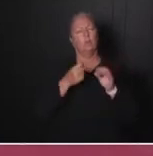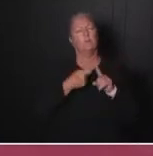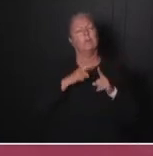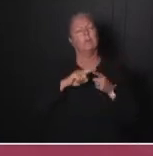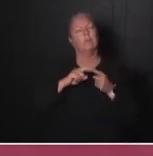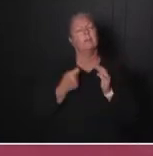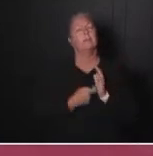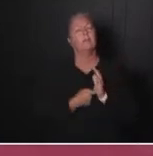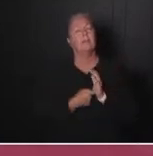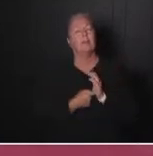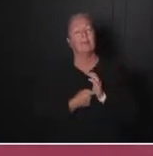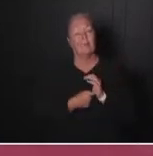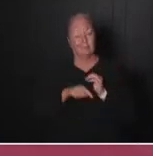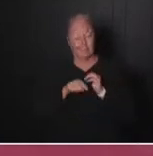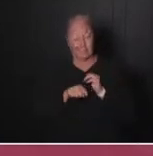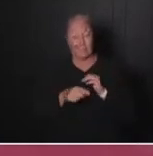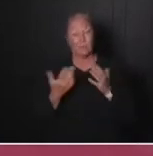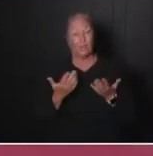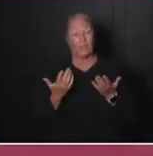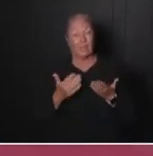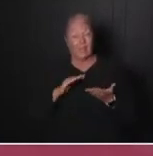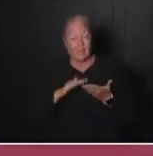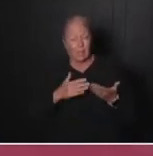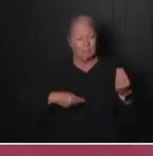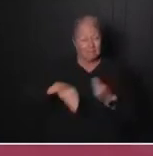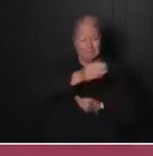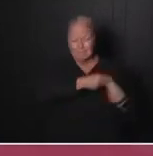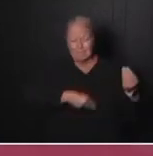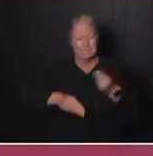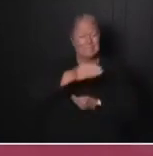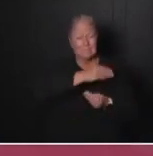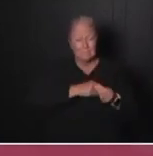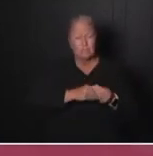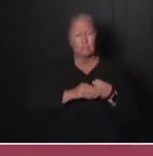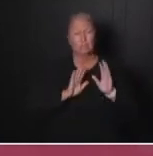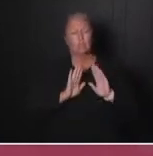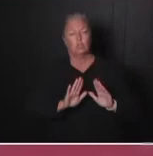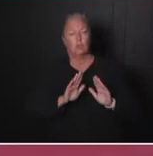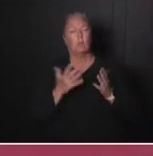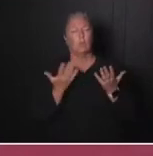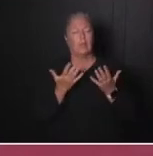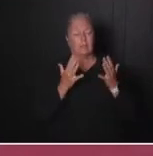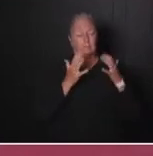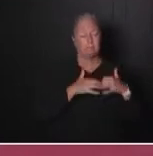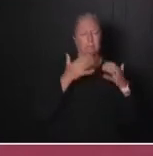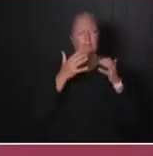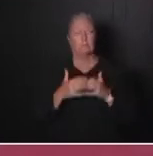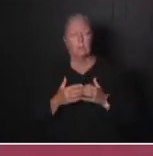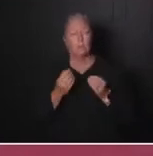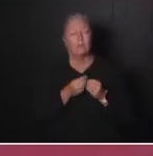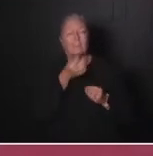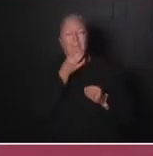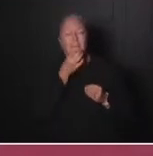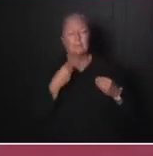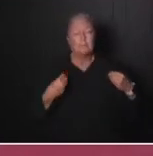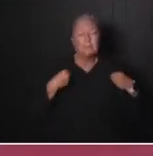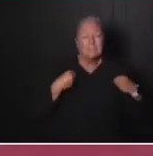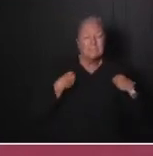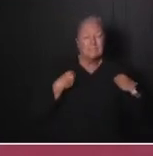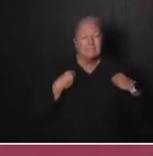was keeping the economic roof from crashing down on so many small business owners and their